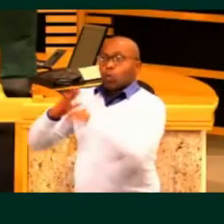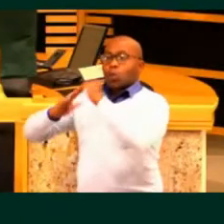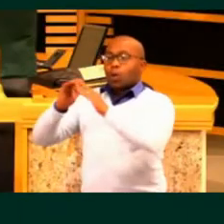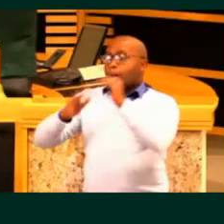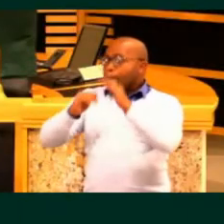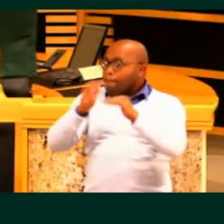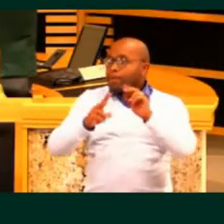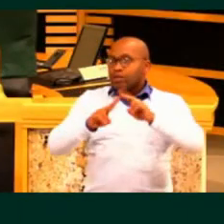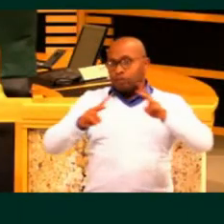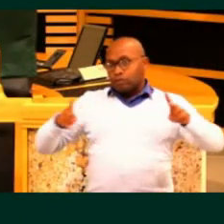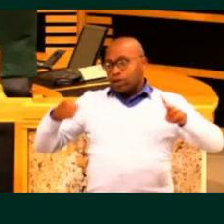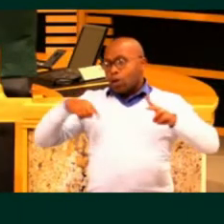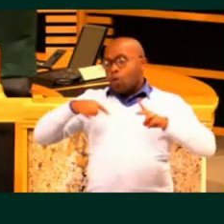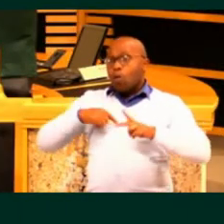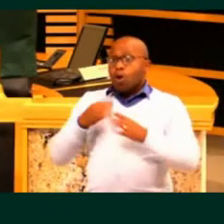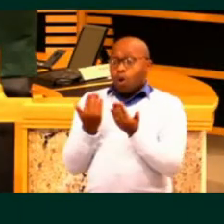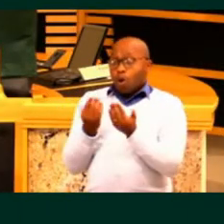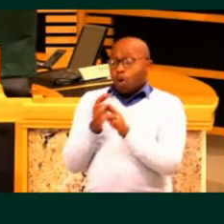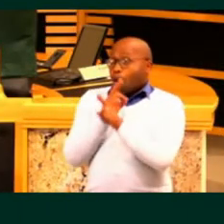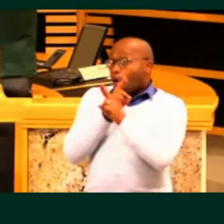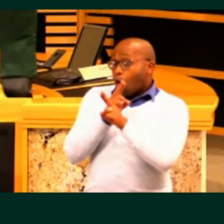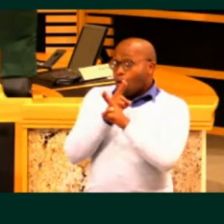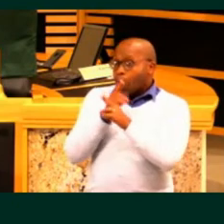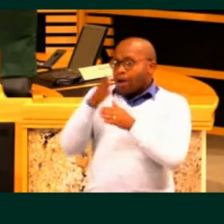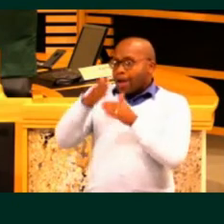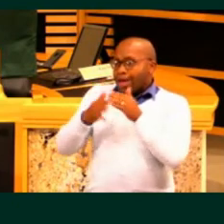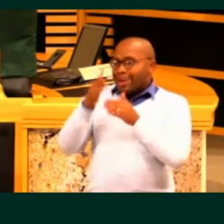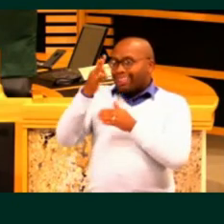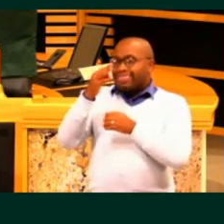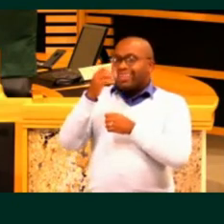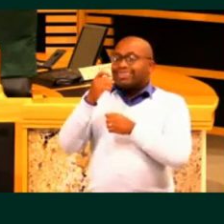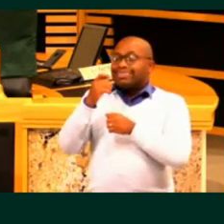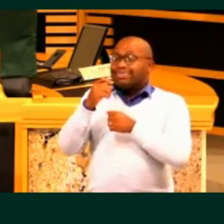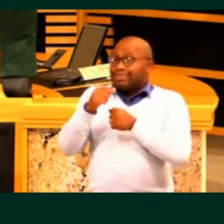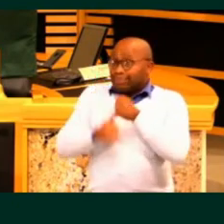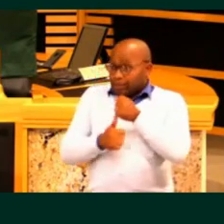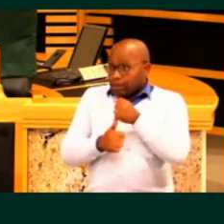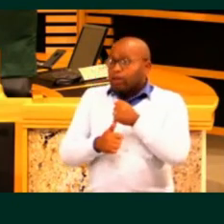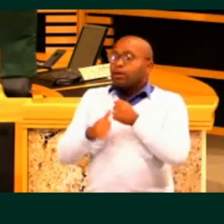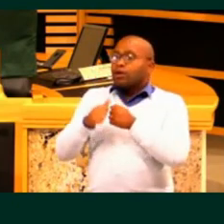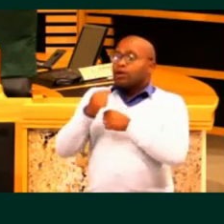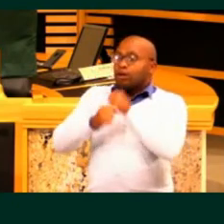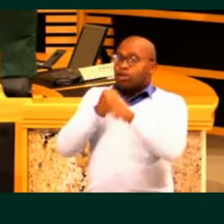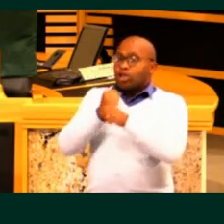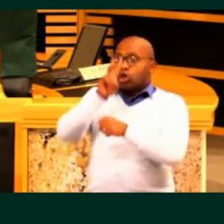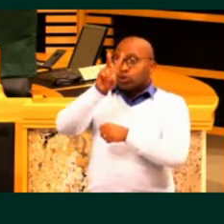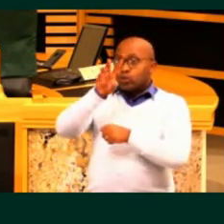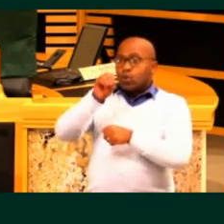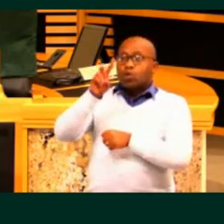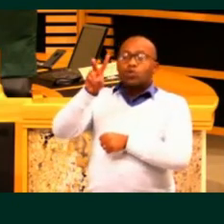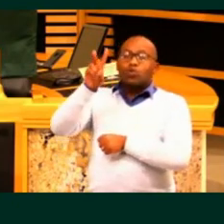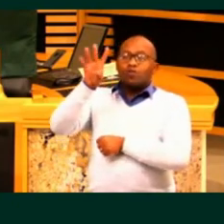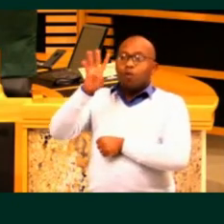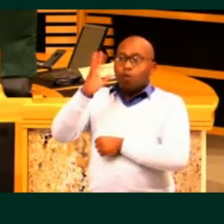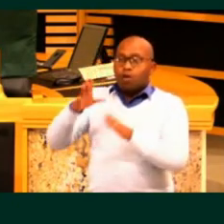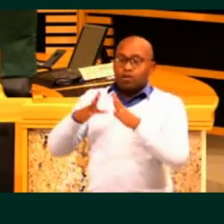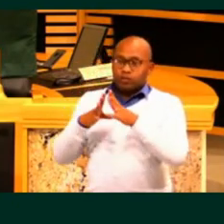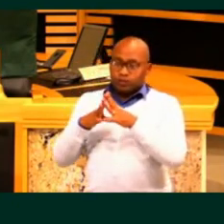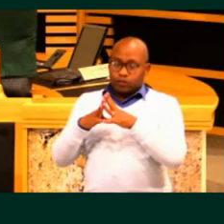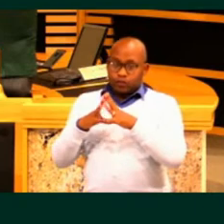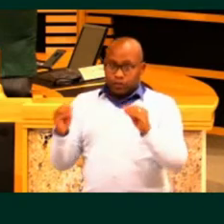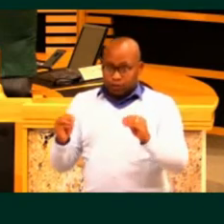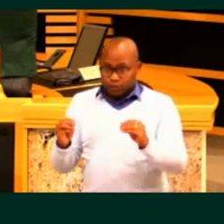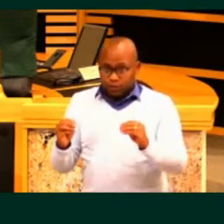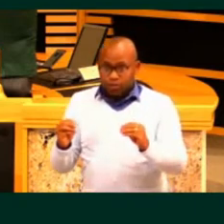of the third quarter of 23 24 there will be a substantial number of completed houses on site in respect of the 31 blocked projects that are